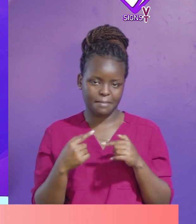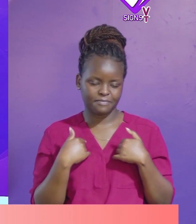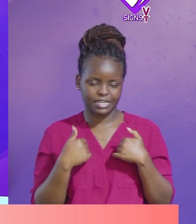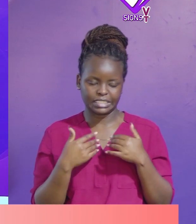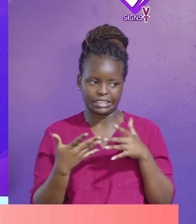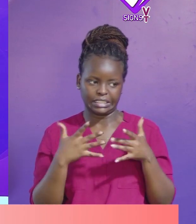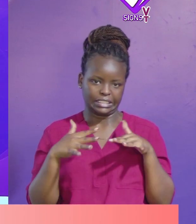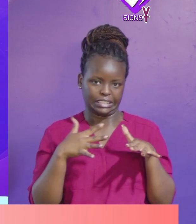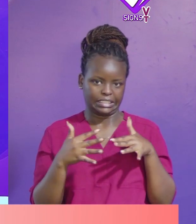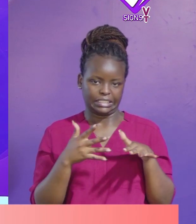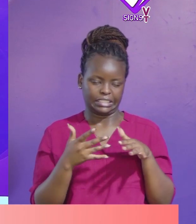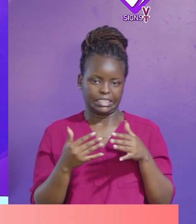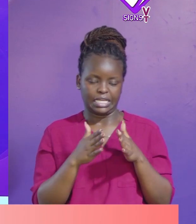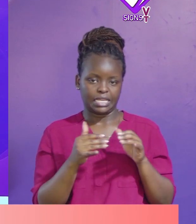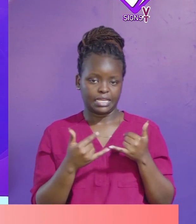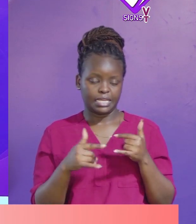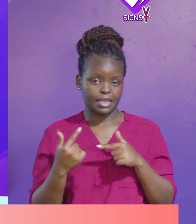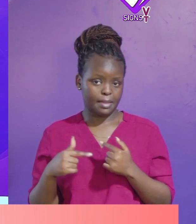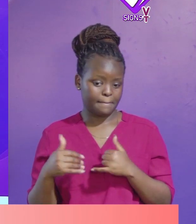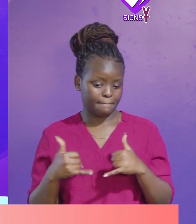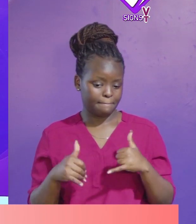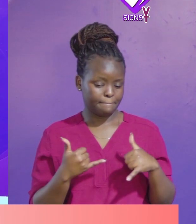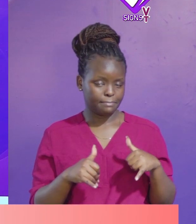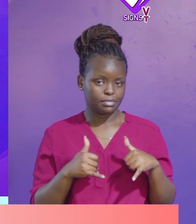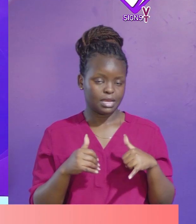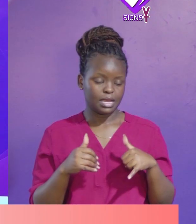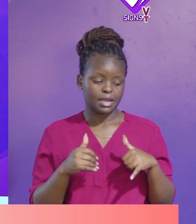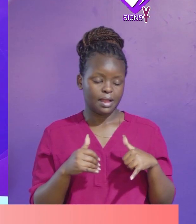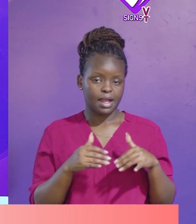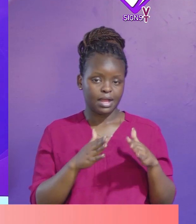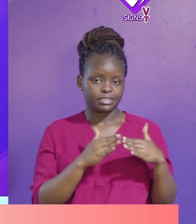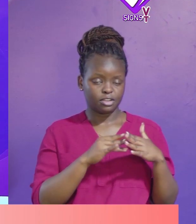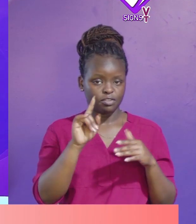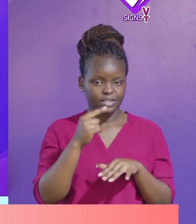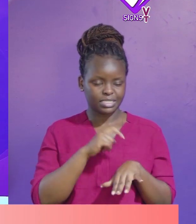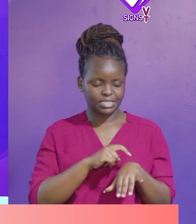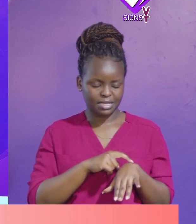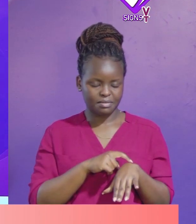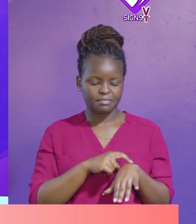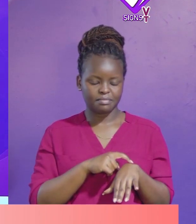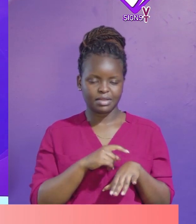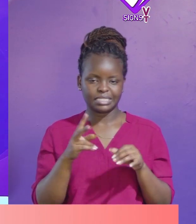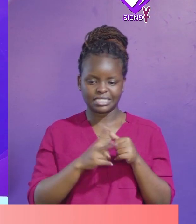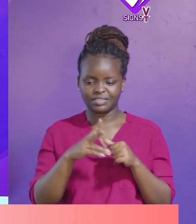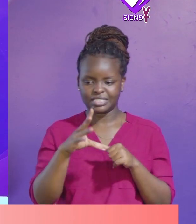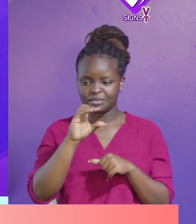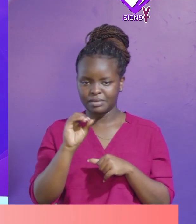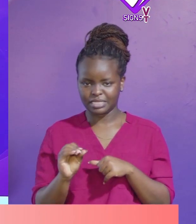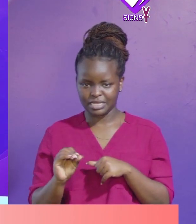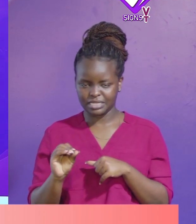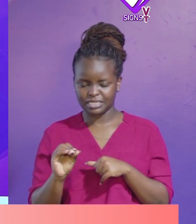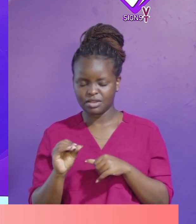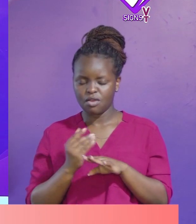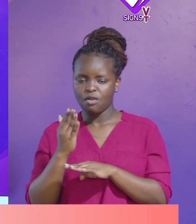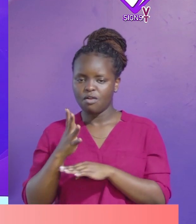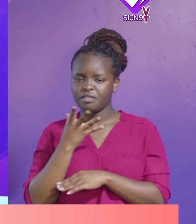Arsenal, for the first time, they managed to possess over 70% against Manchester City. I think Arsenal